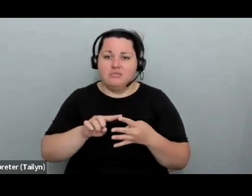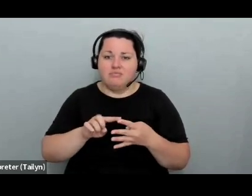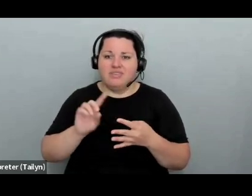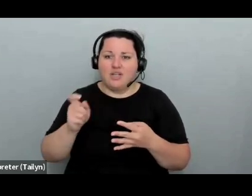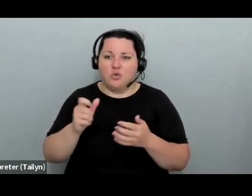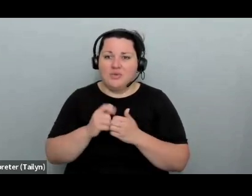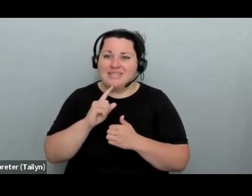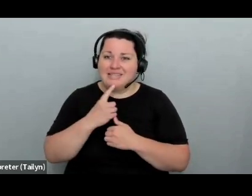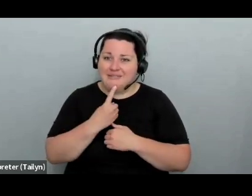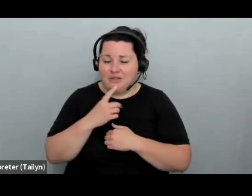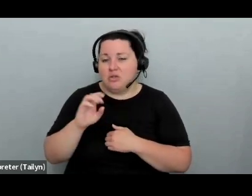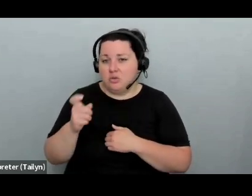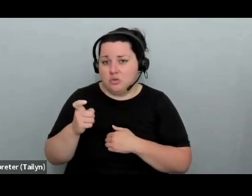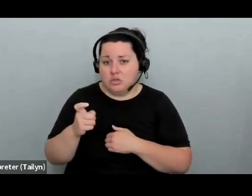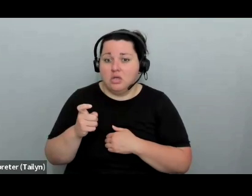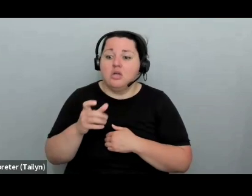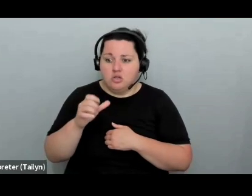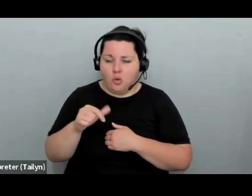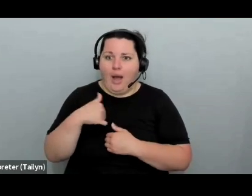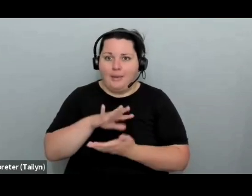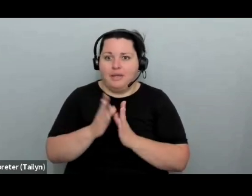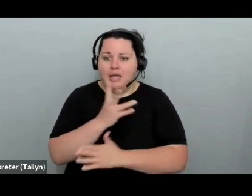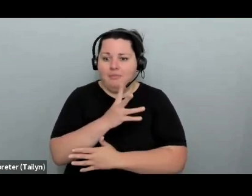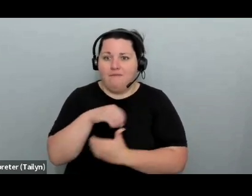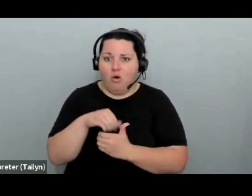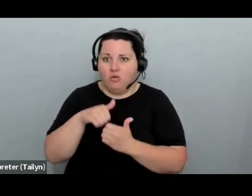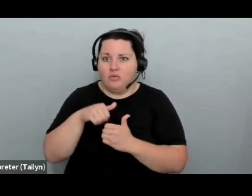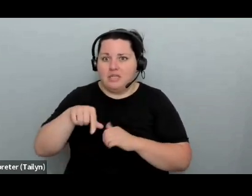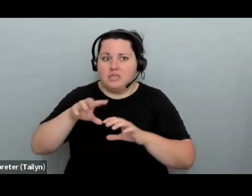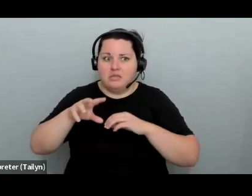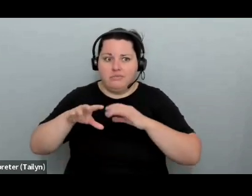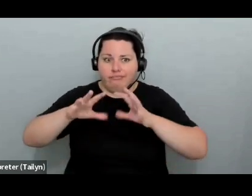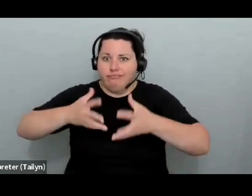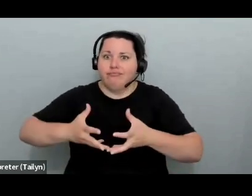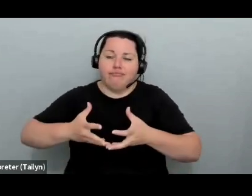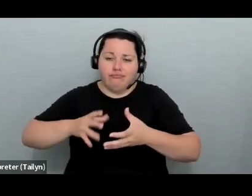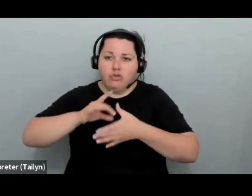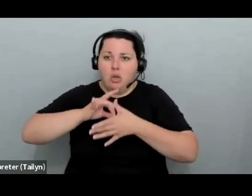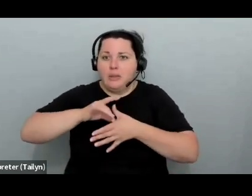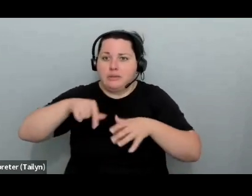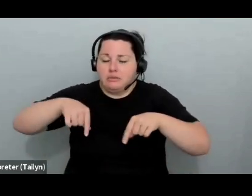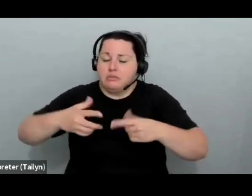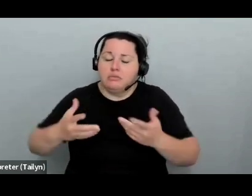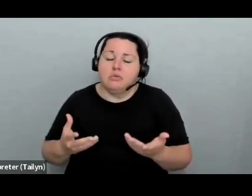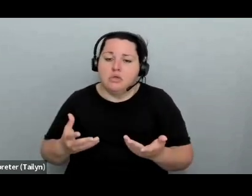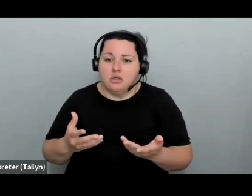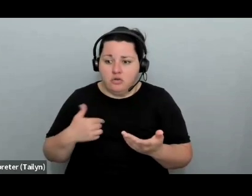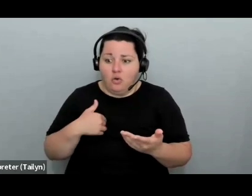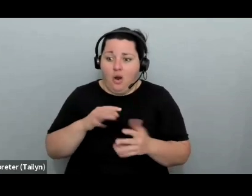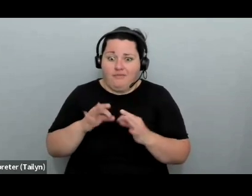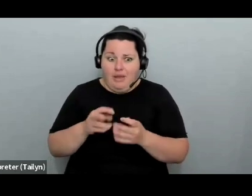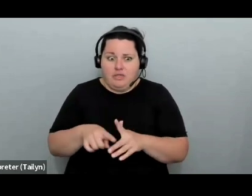diagnosis. And that sent our family on a journey of trying to figure out how to navigate all of this. And